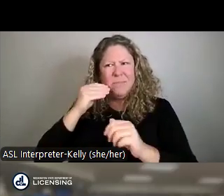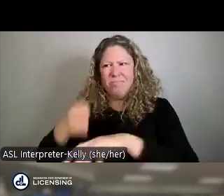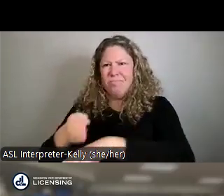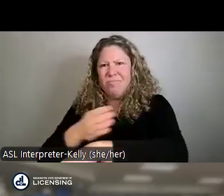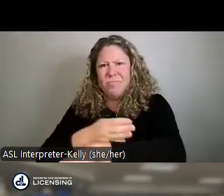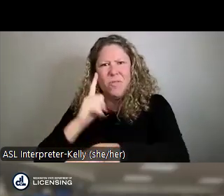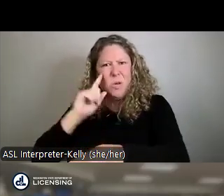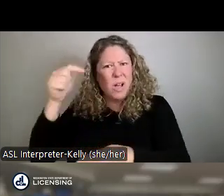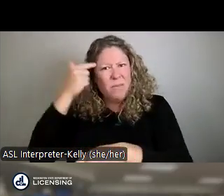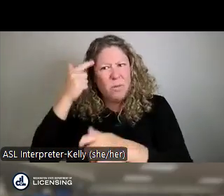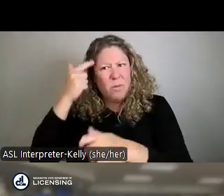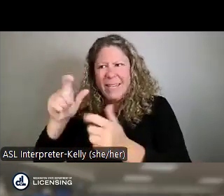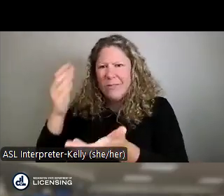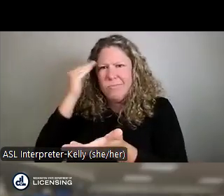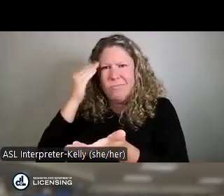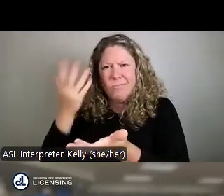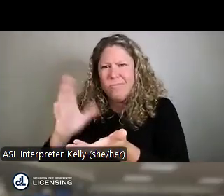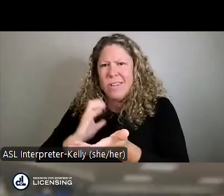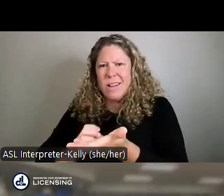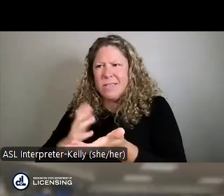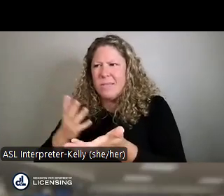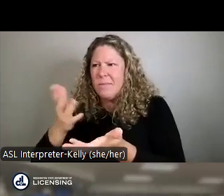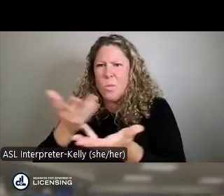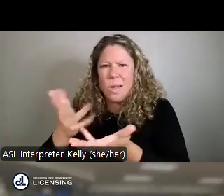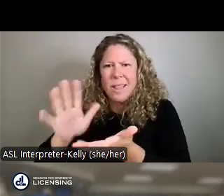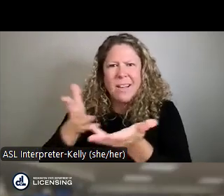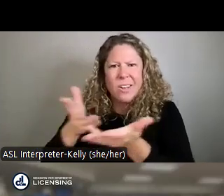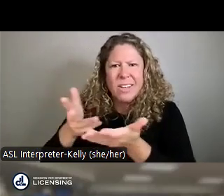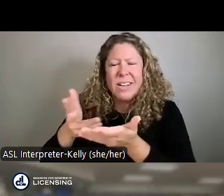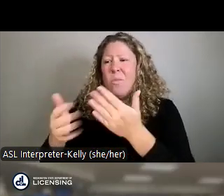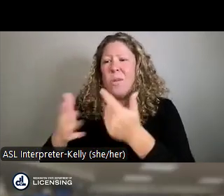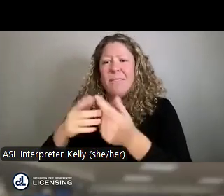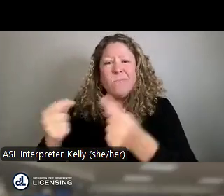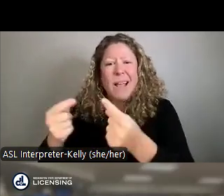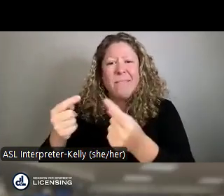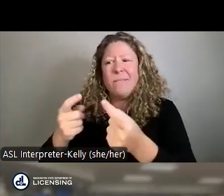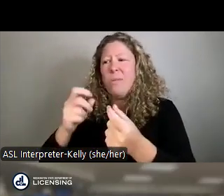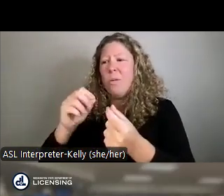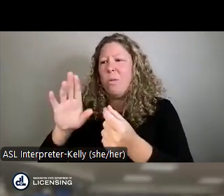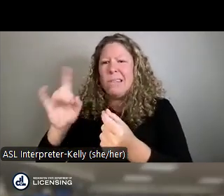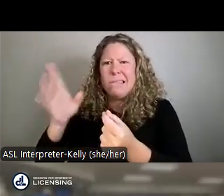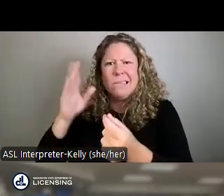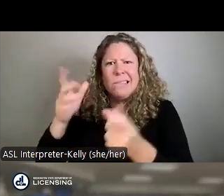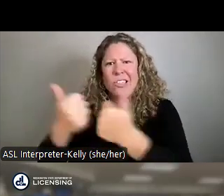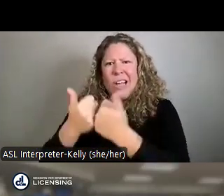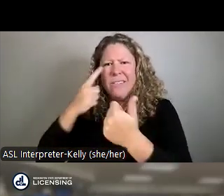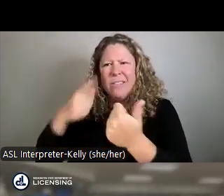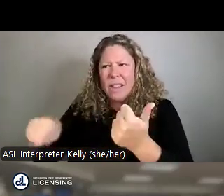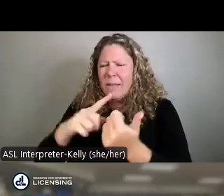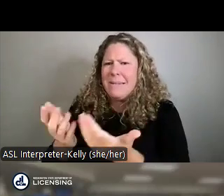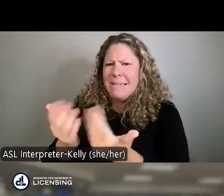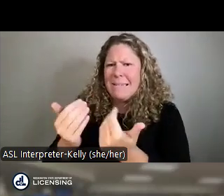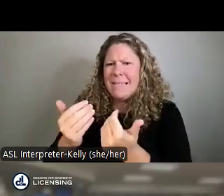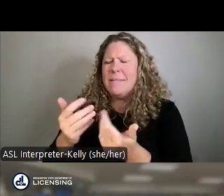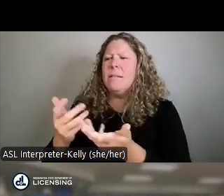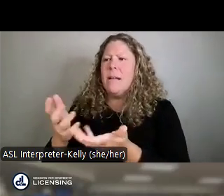interact with us, to find and fix what is painful and challenging for them, and to use their voices and their feedback and